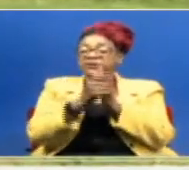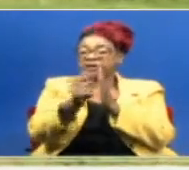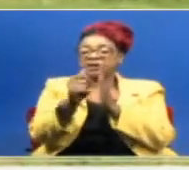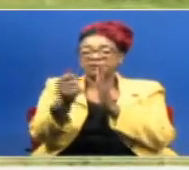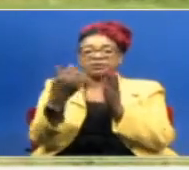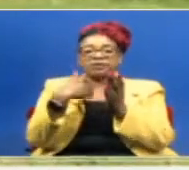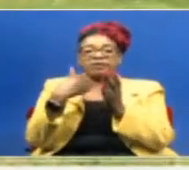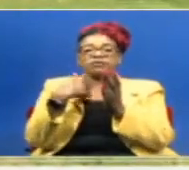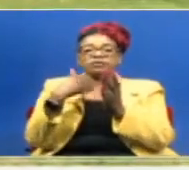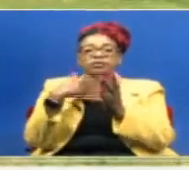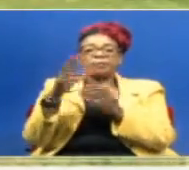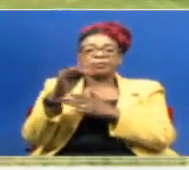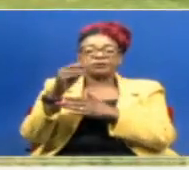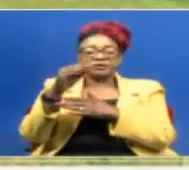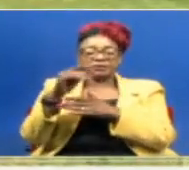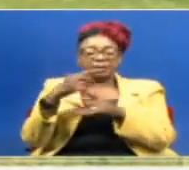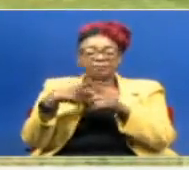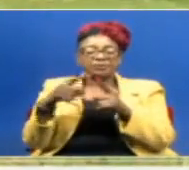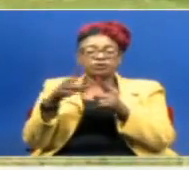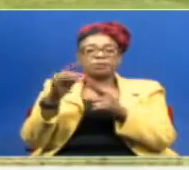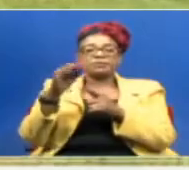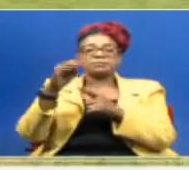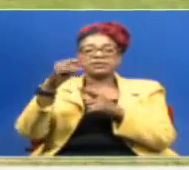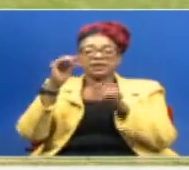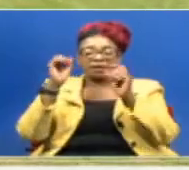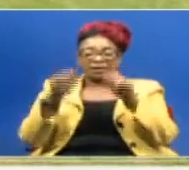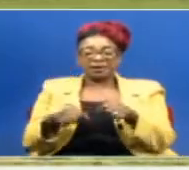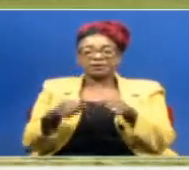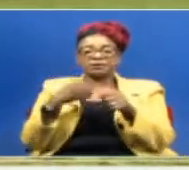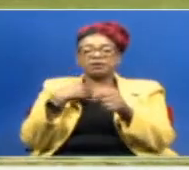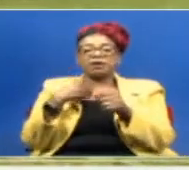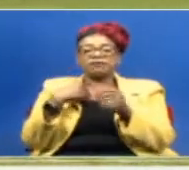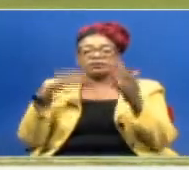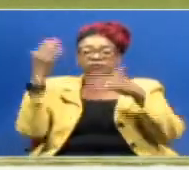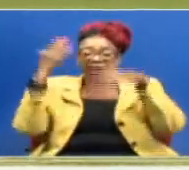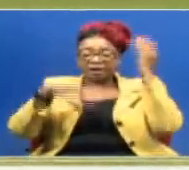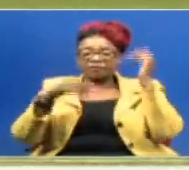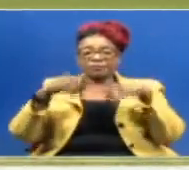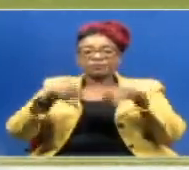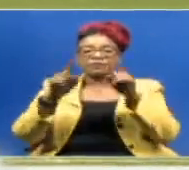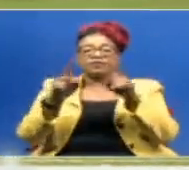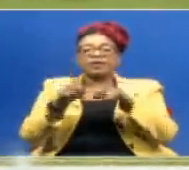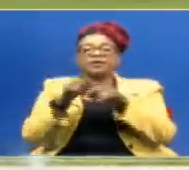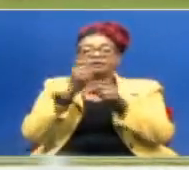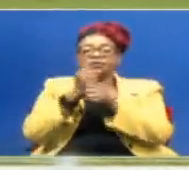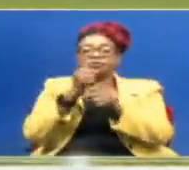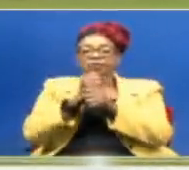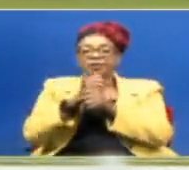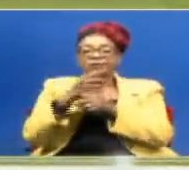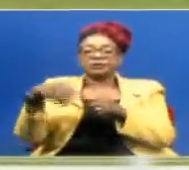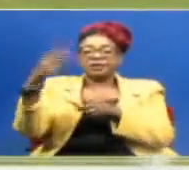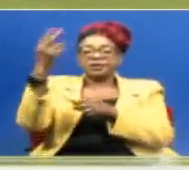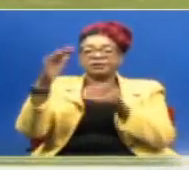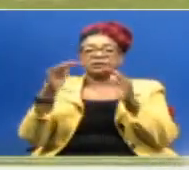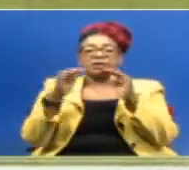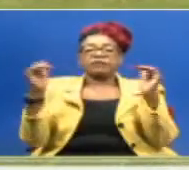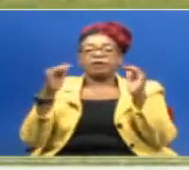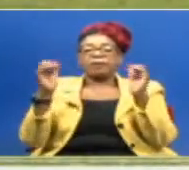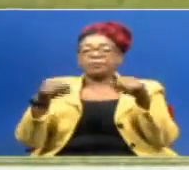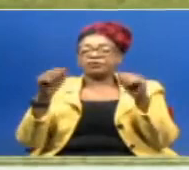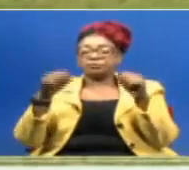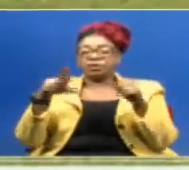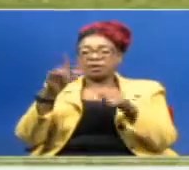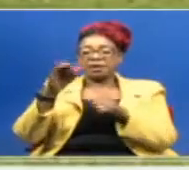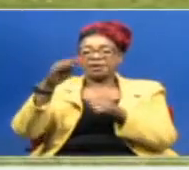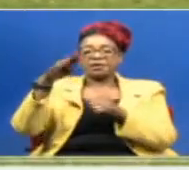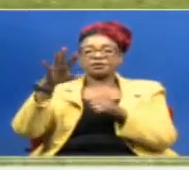prodigy remains optimistic that he can carve out a career for himself and play in the highest level possible. Elijah Ogo,